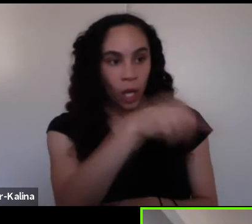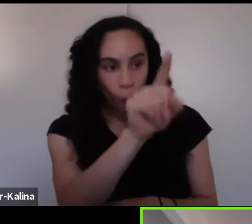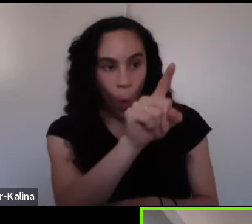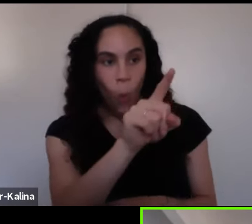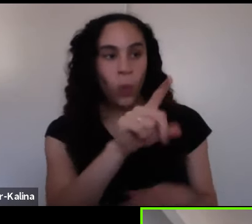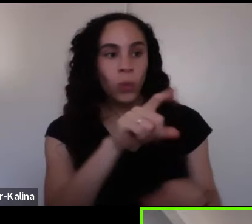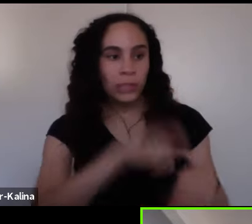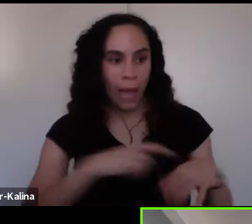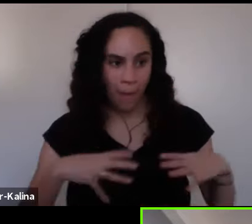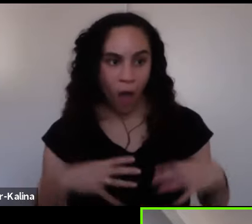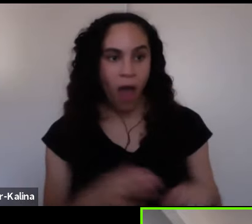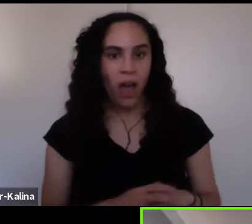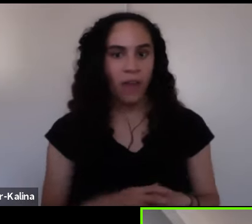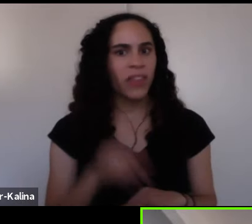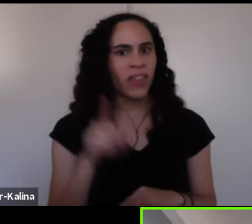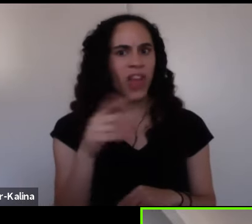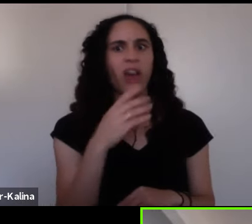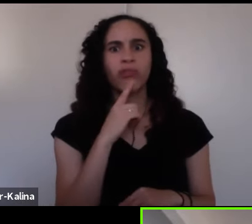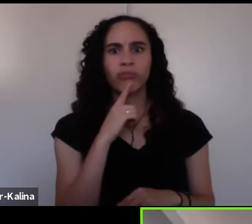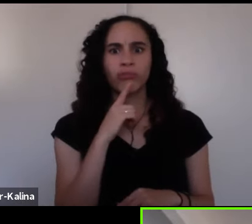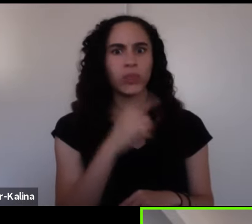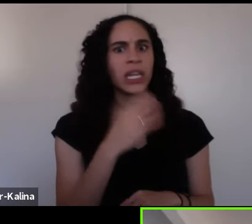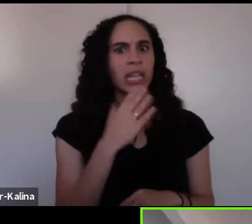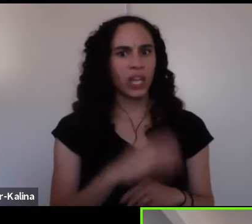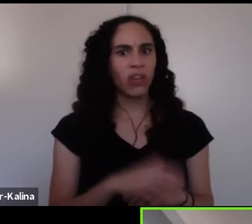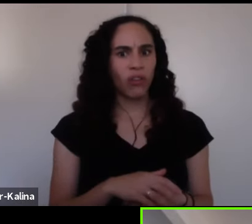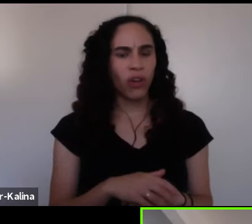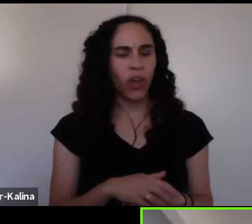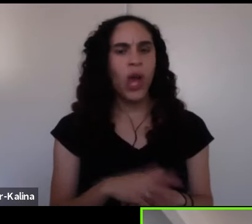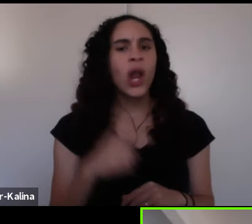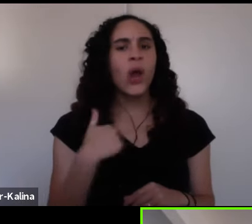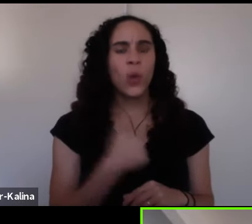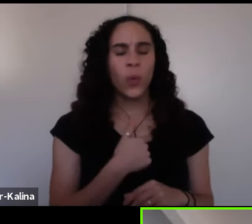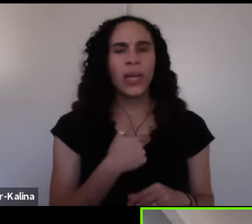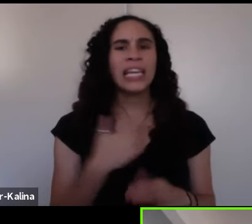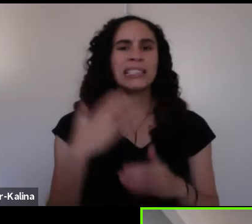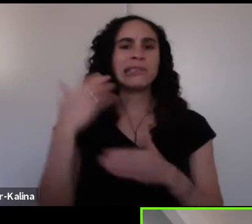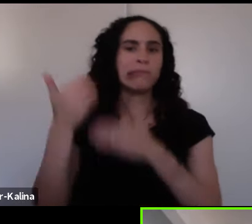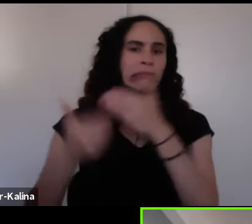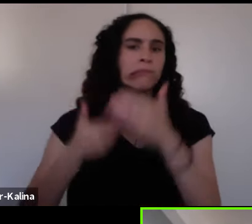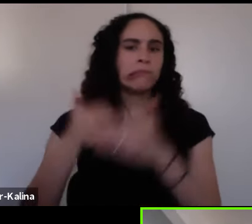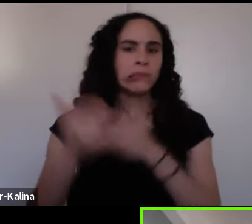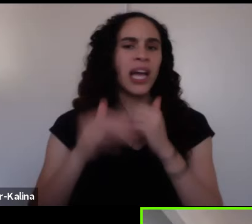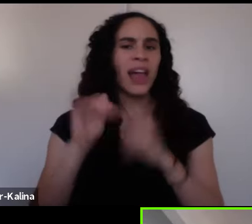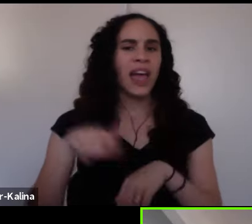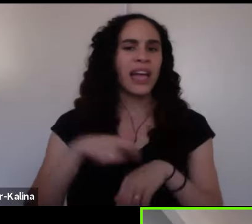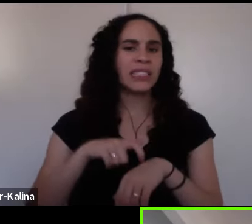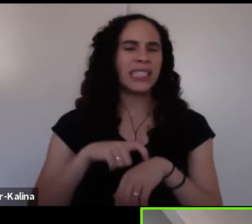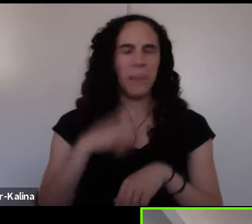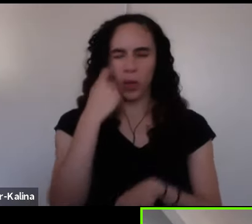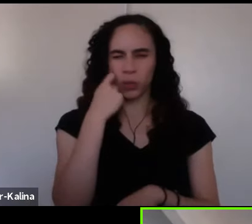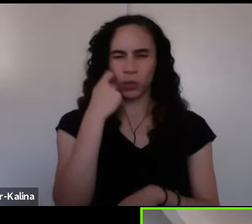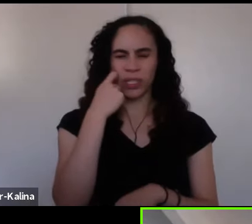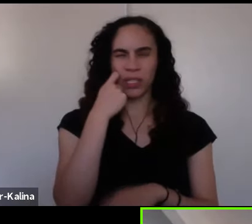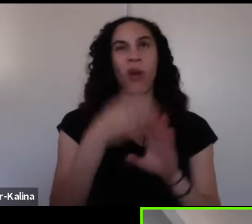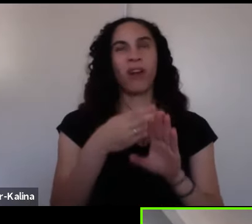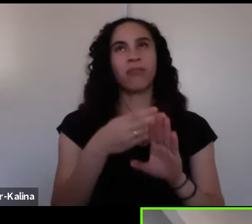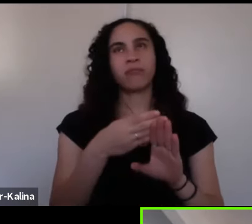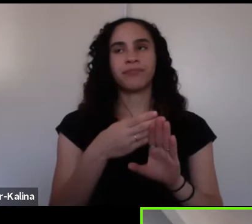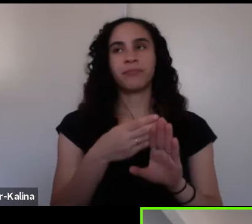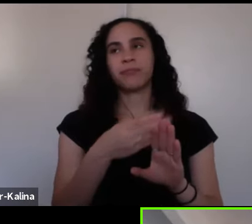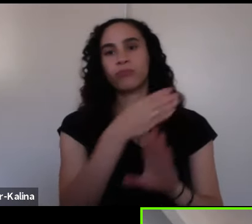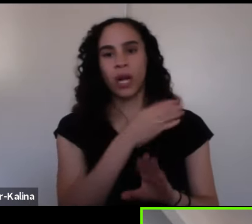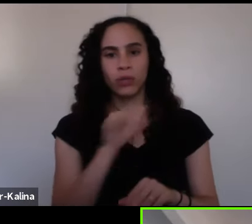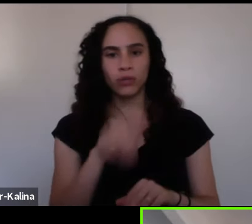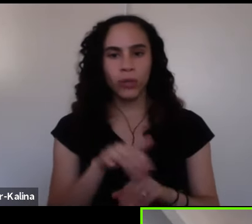they're really good at it. We were going through that period, the most recent, or prior to the most recent,